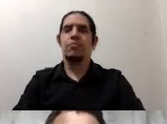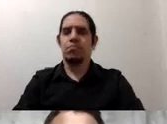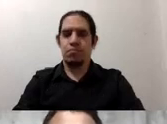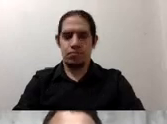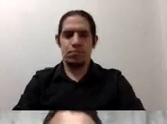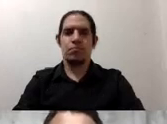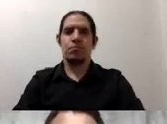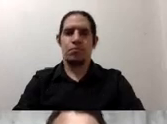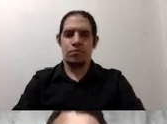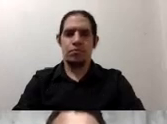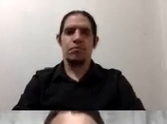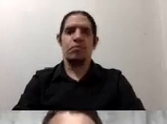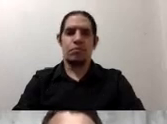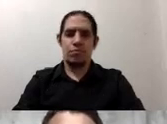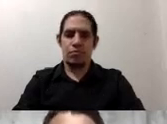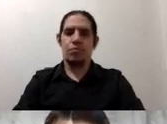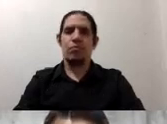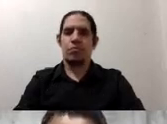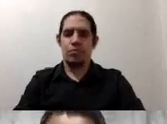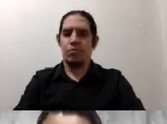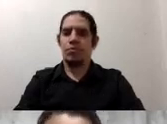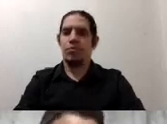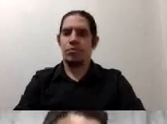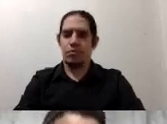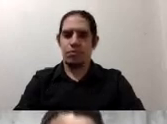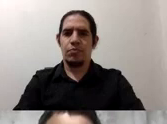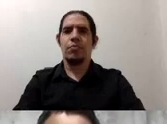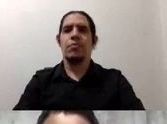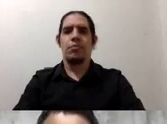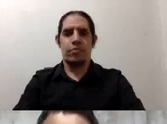Yes, because I have understand people better.